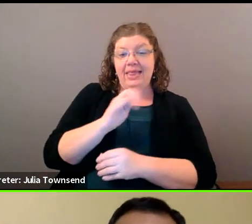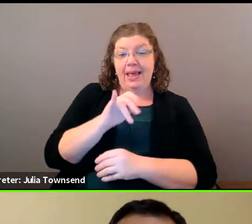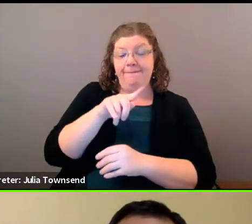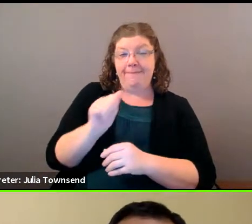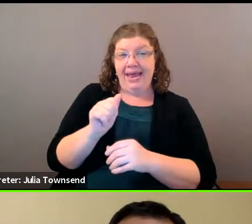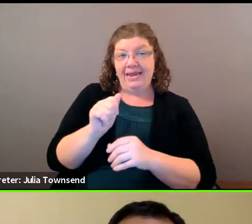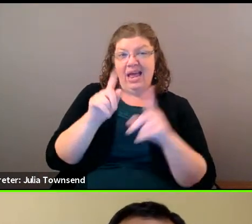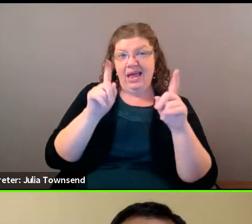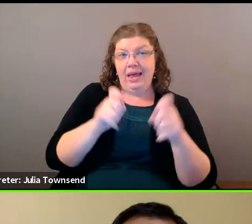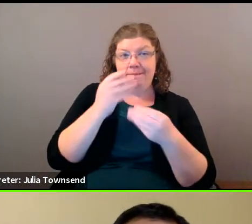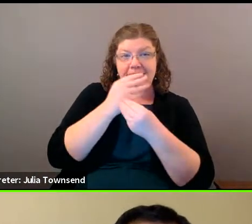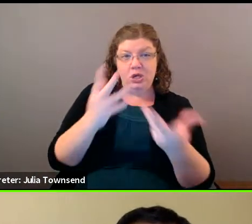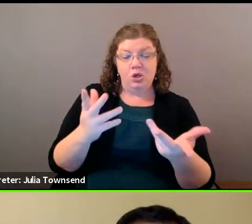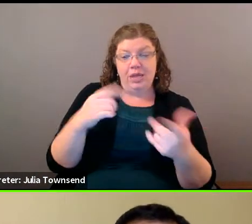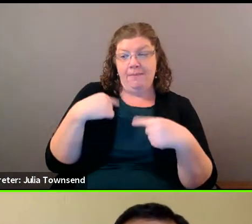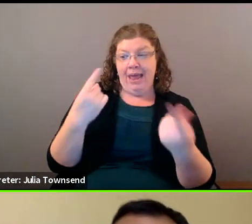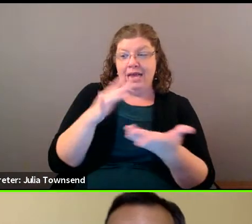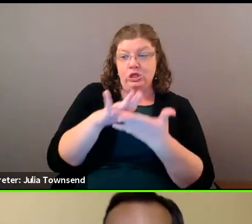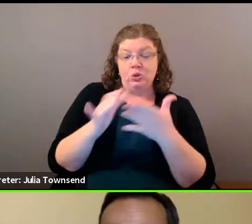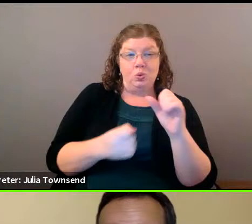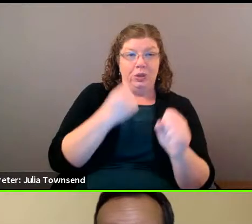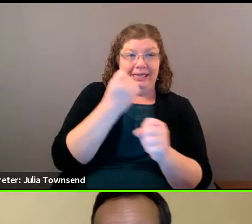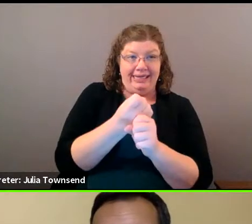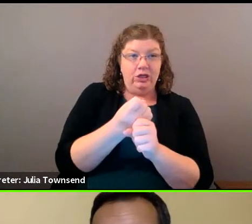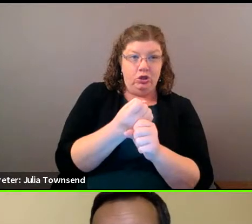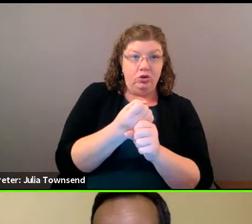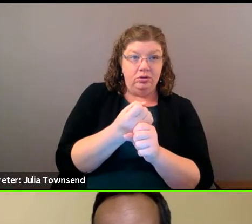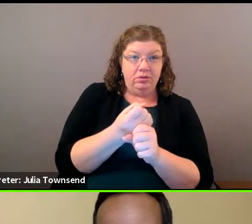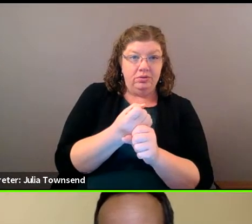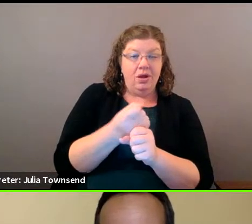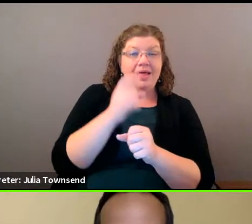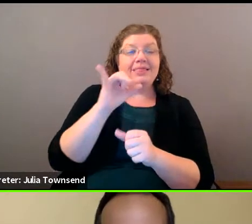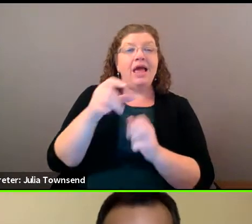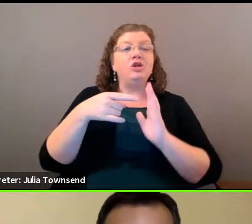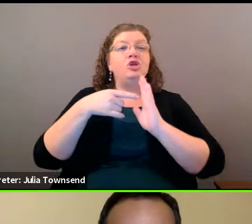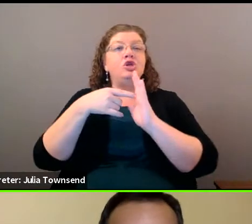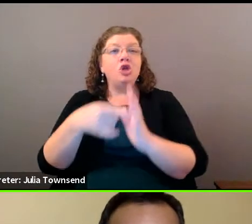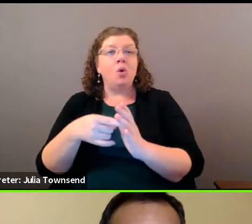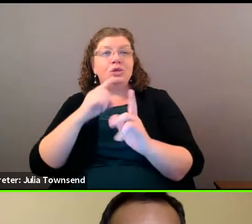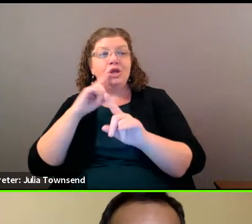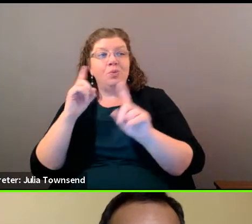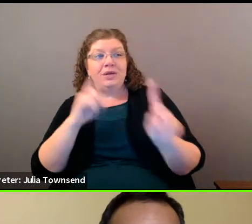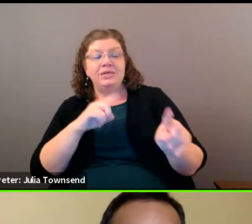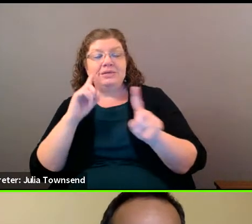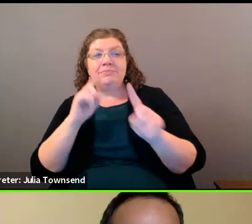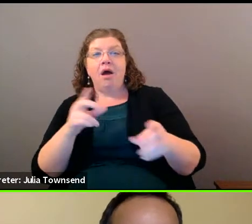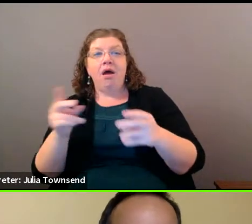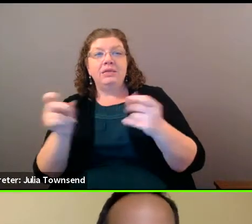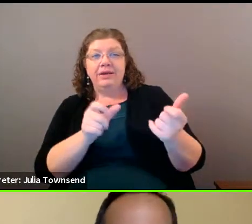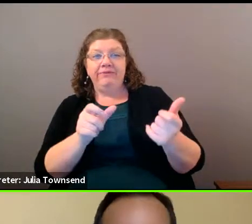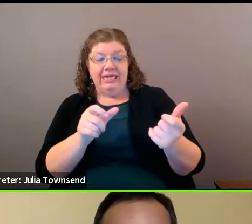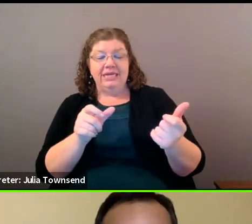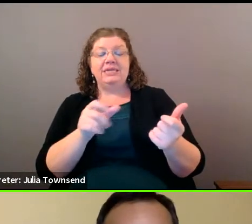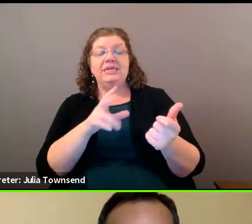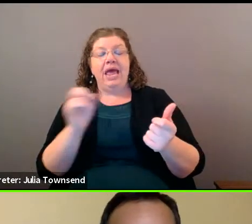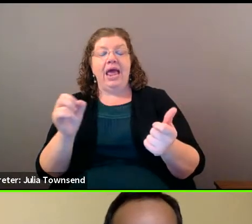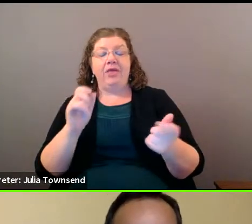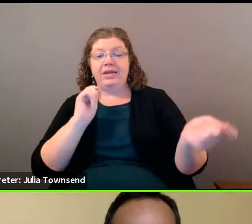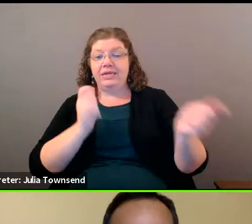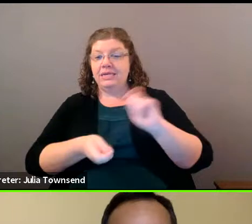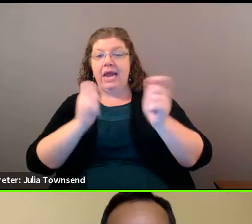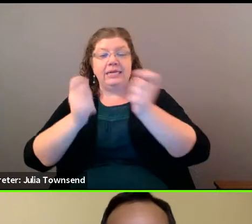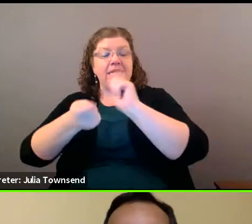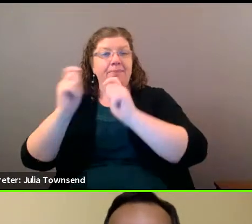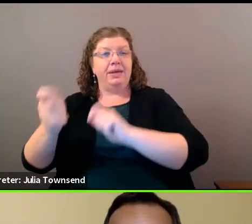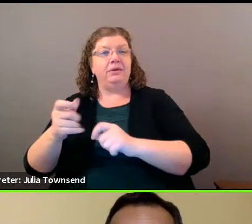this past school year, which shows the responsiveness and the dynamic nature of